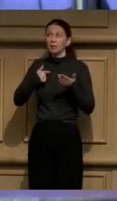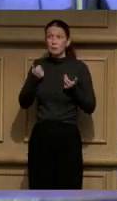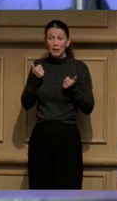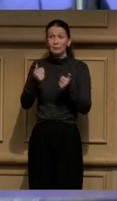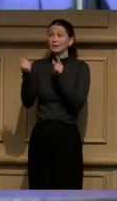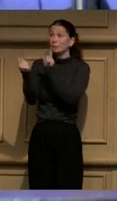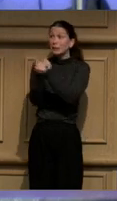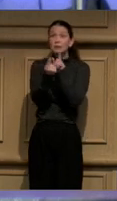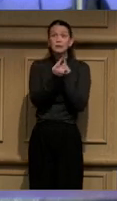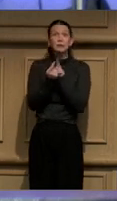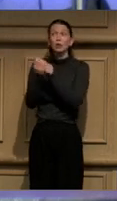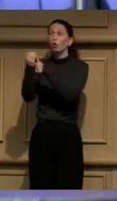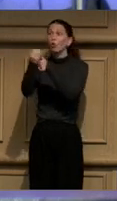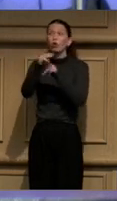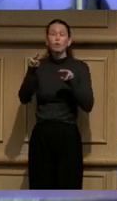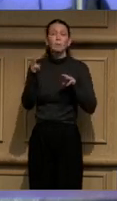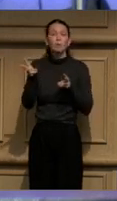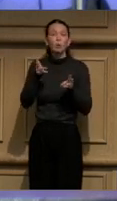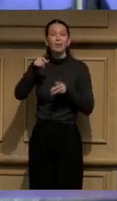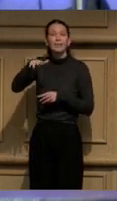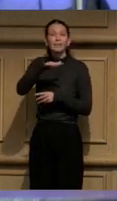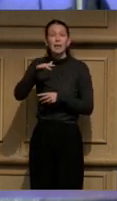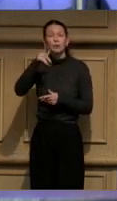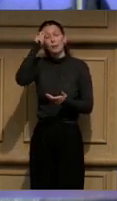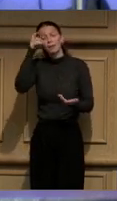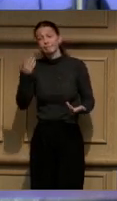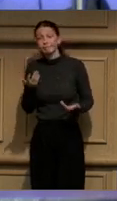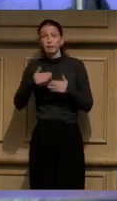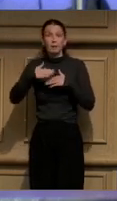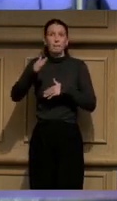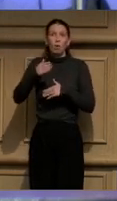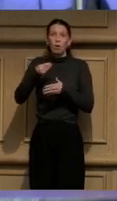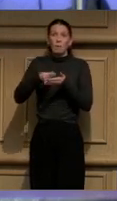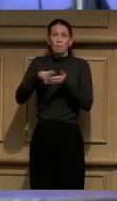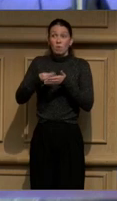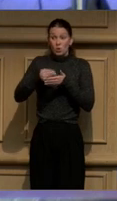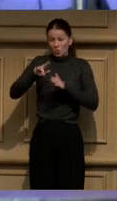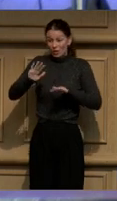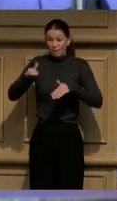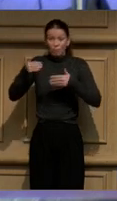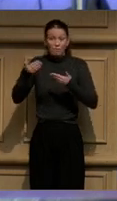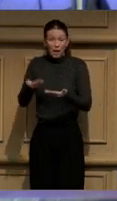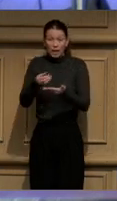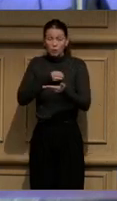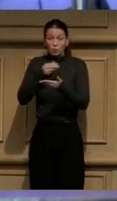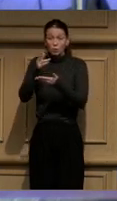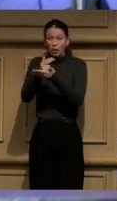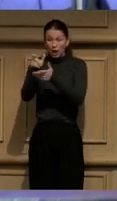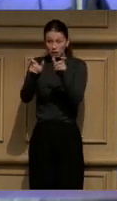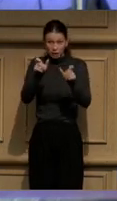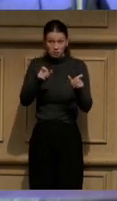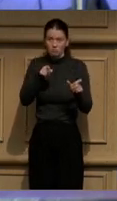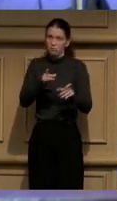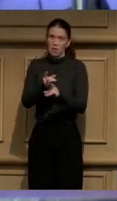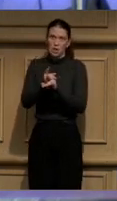stuff like that. So, yes, I think the more money you can provide and help, but then, you